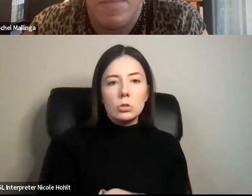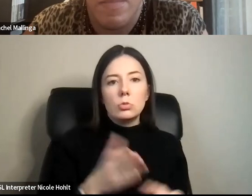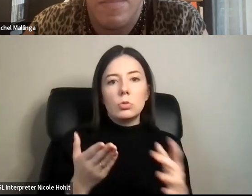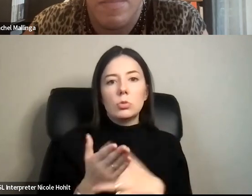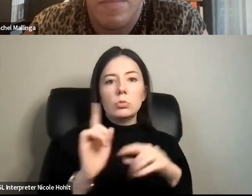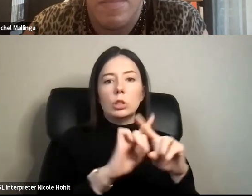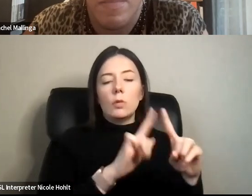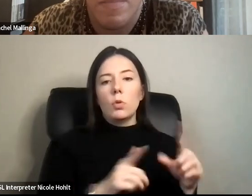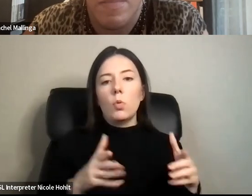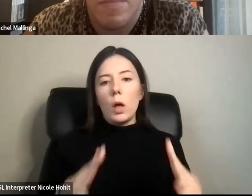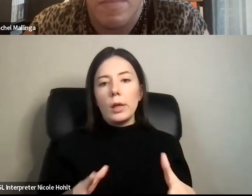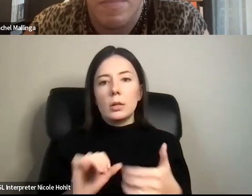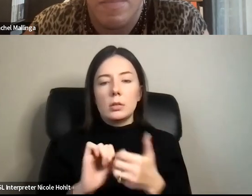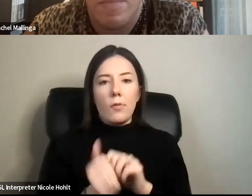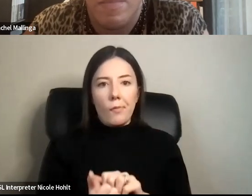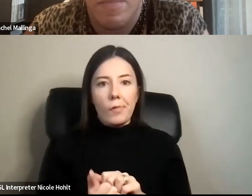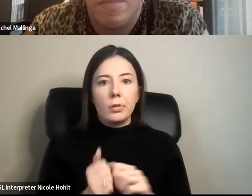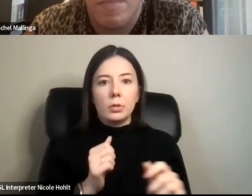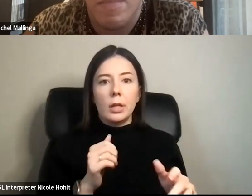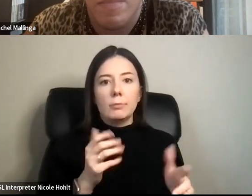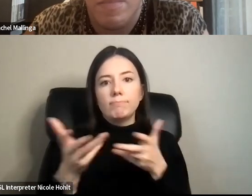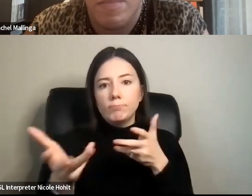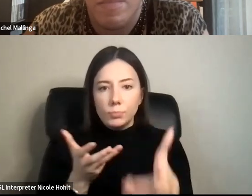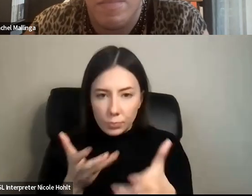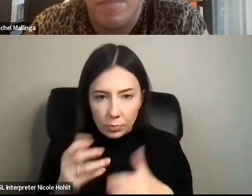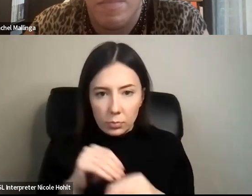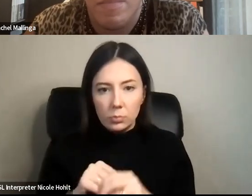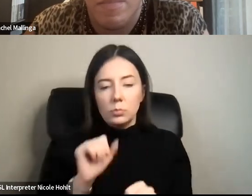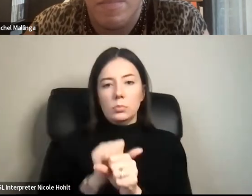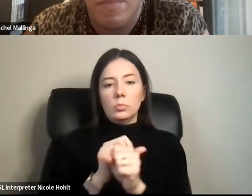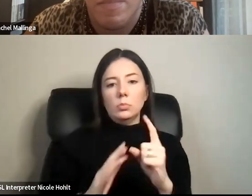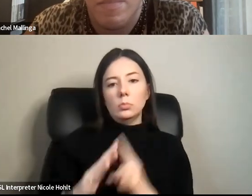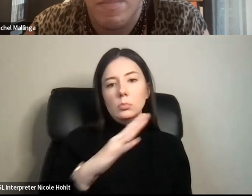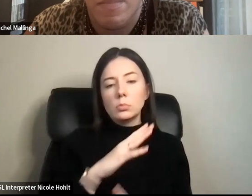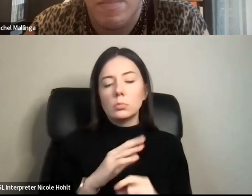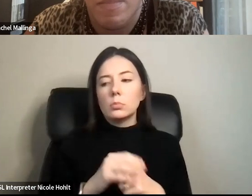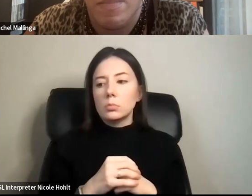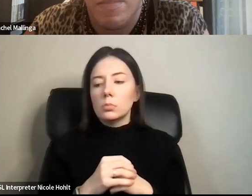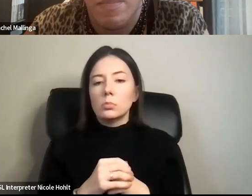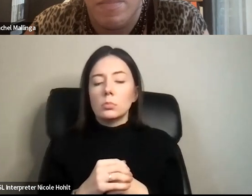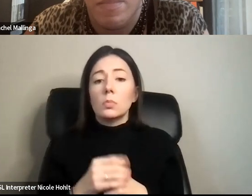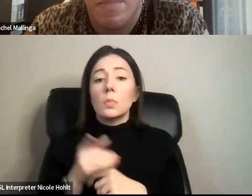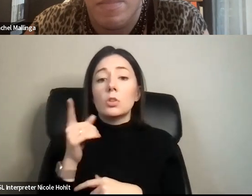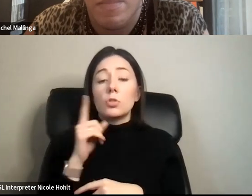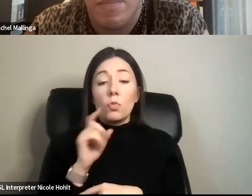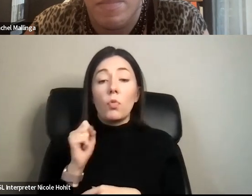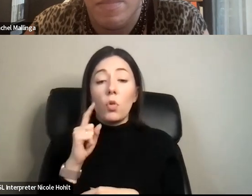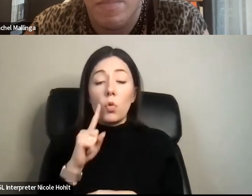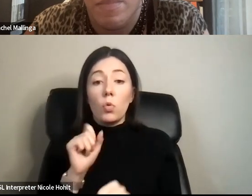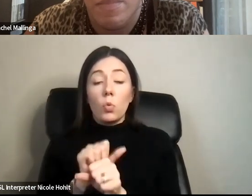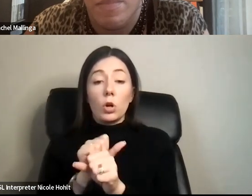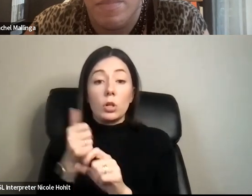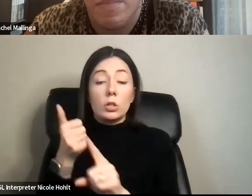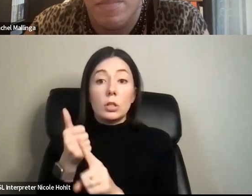and exploitative behaviors that the employer uses. And so I think amongst workers themselves, building their own systems